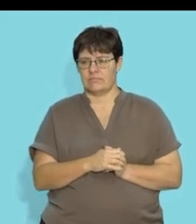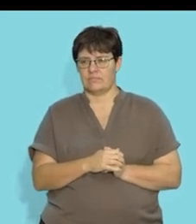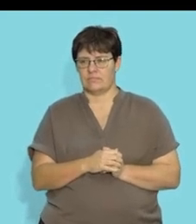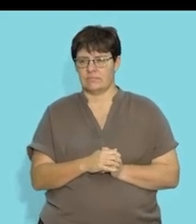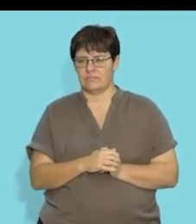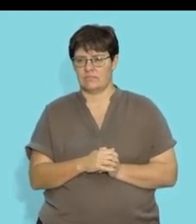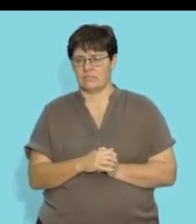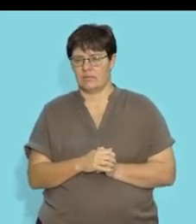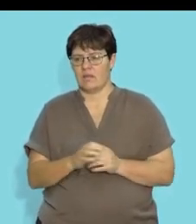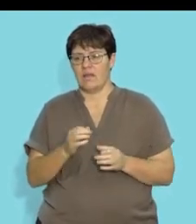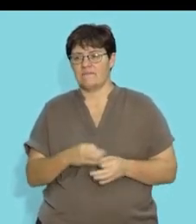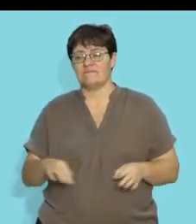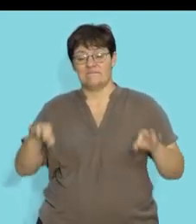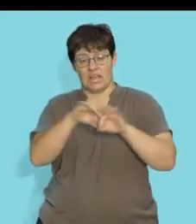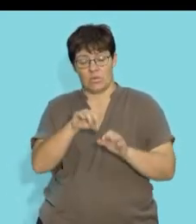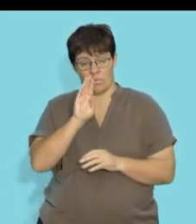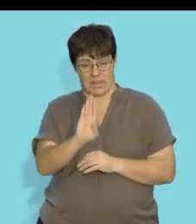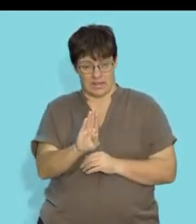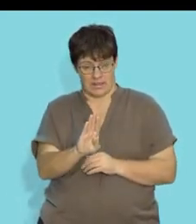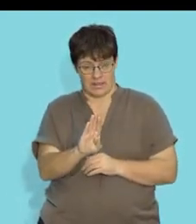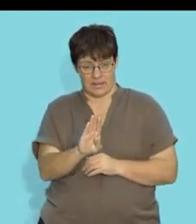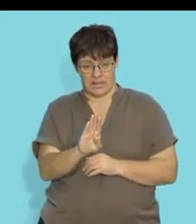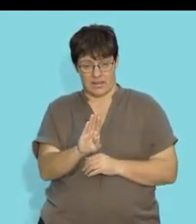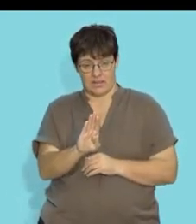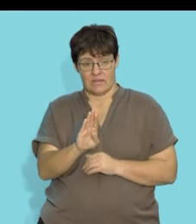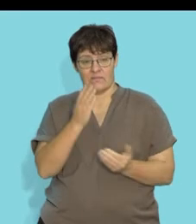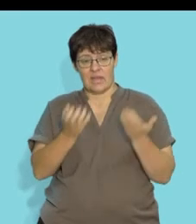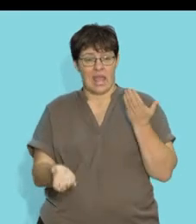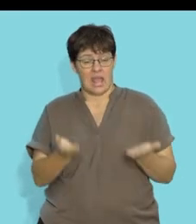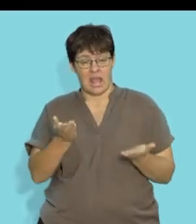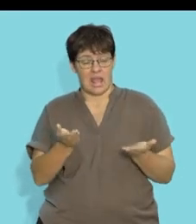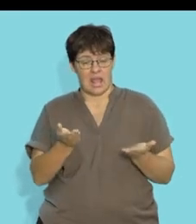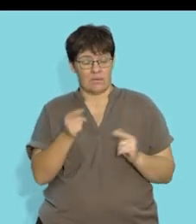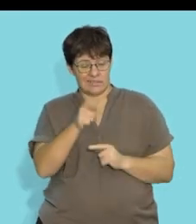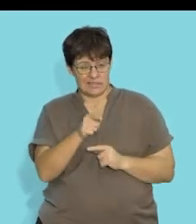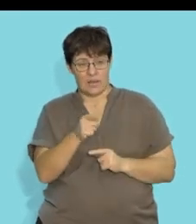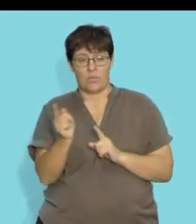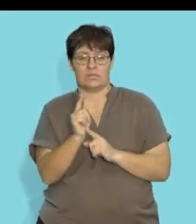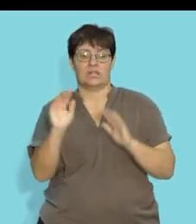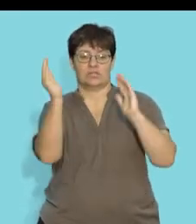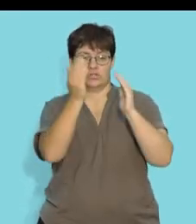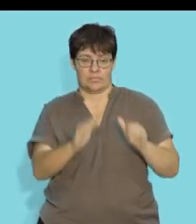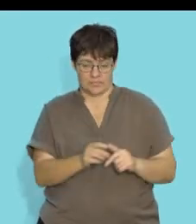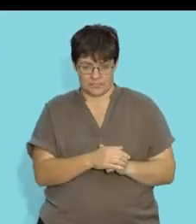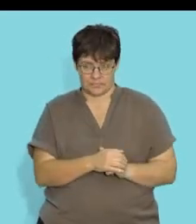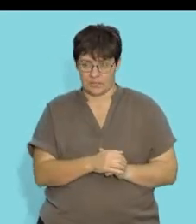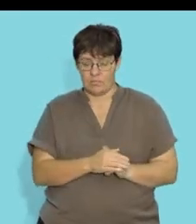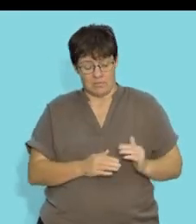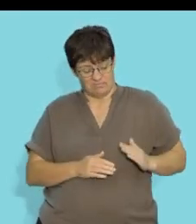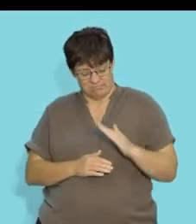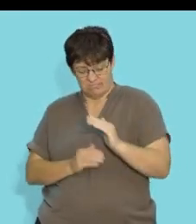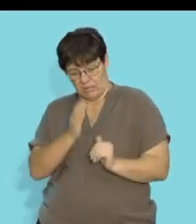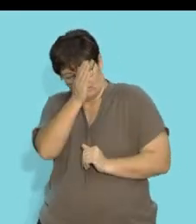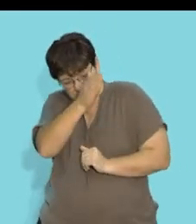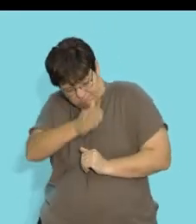And then the value of b in the equation represents the shape and